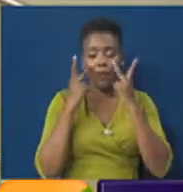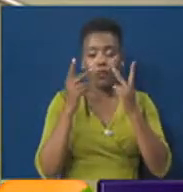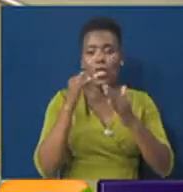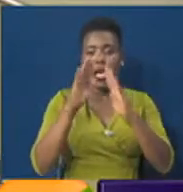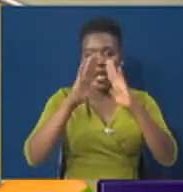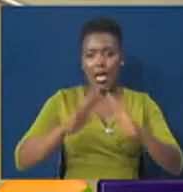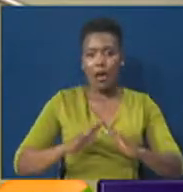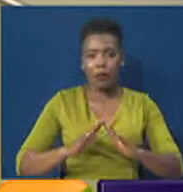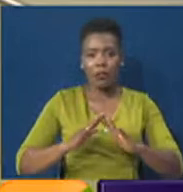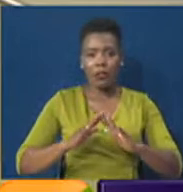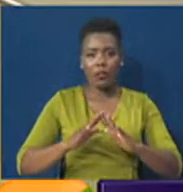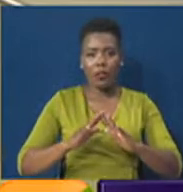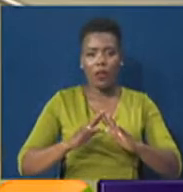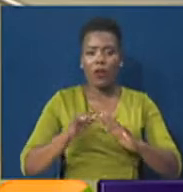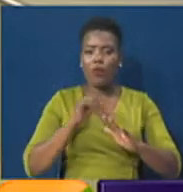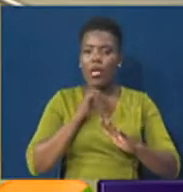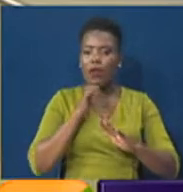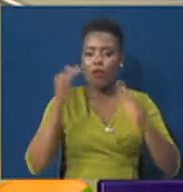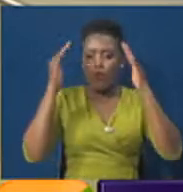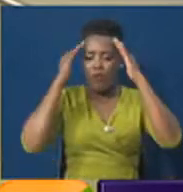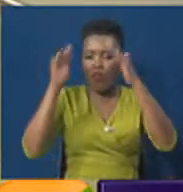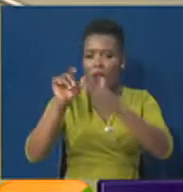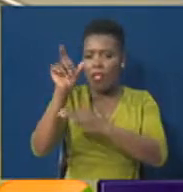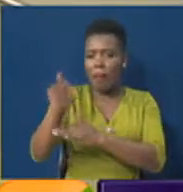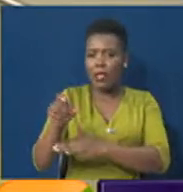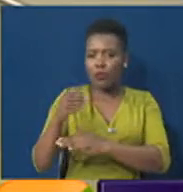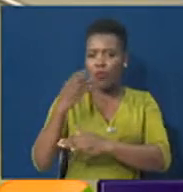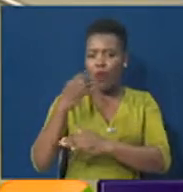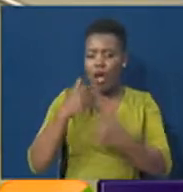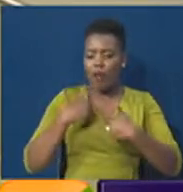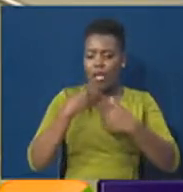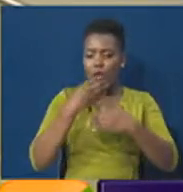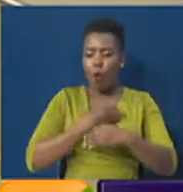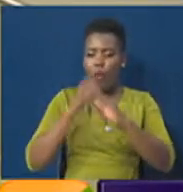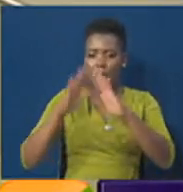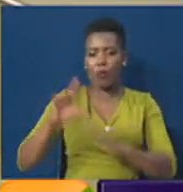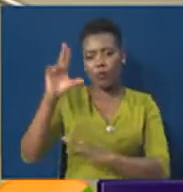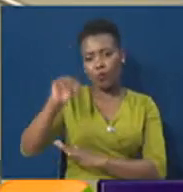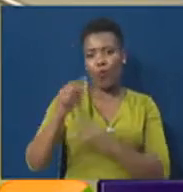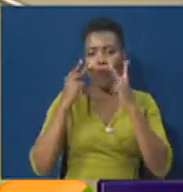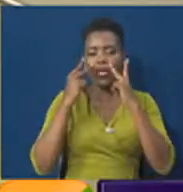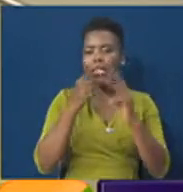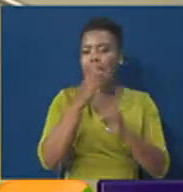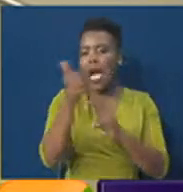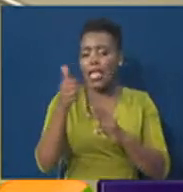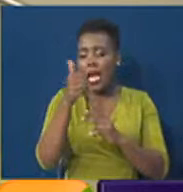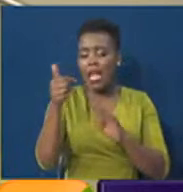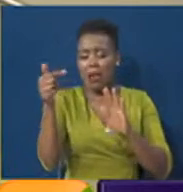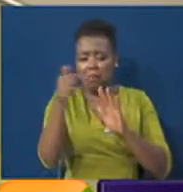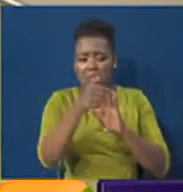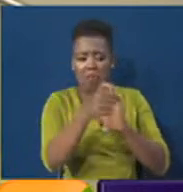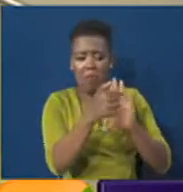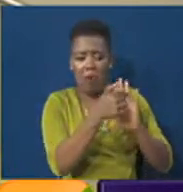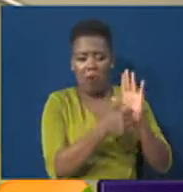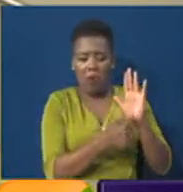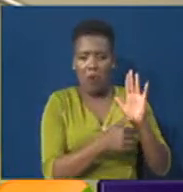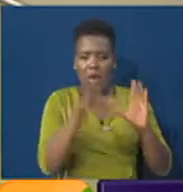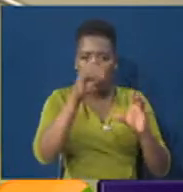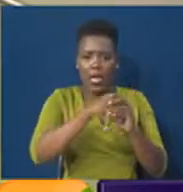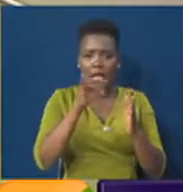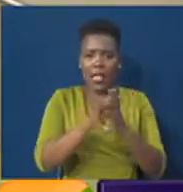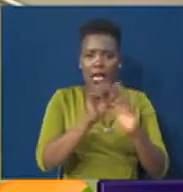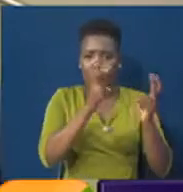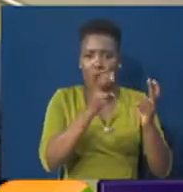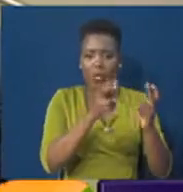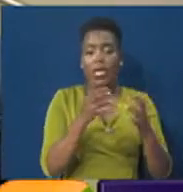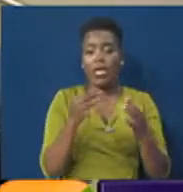not just we are not looking at just the person owning a house. We are looking at other synergies that are created around there. But also in that